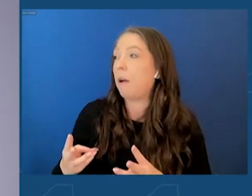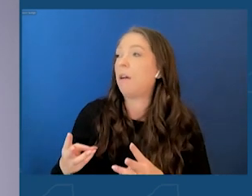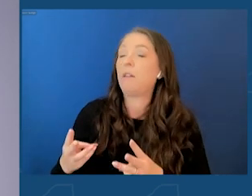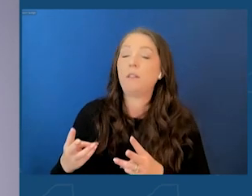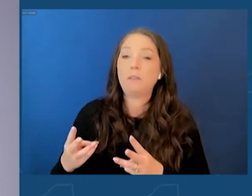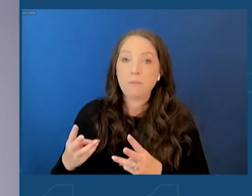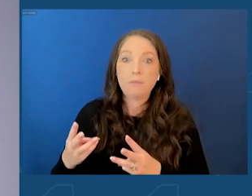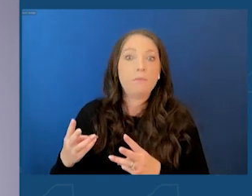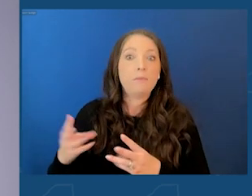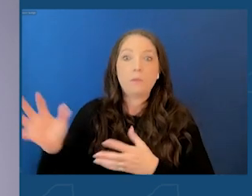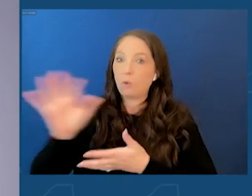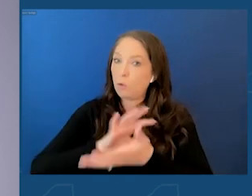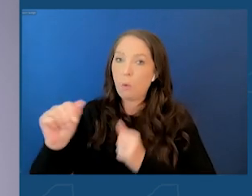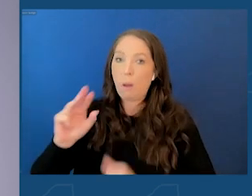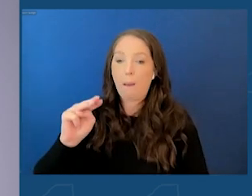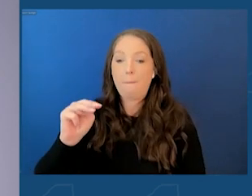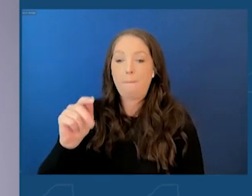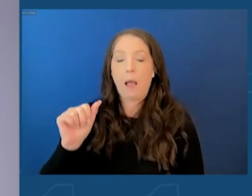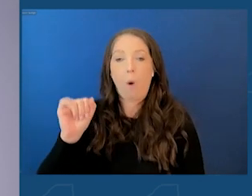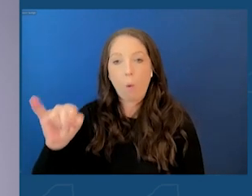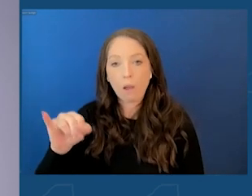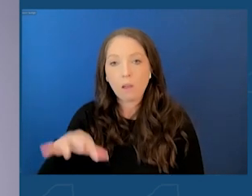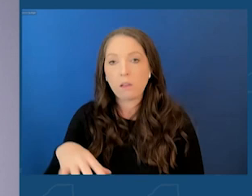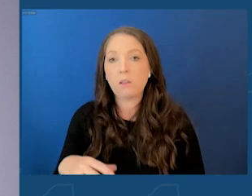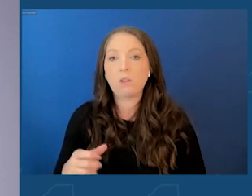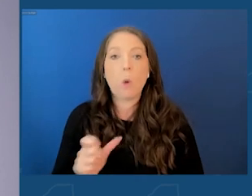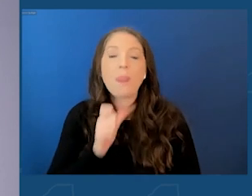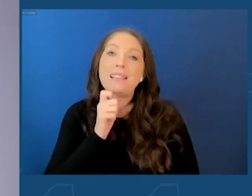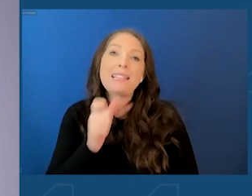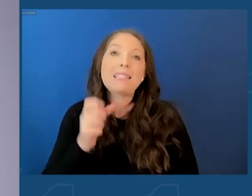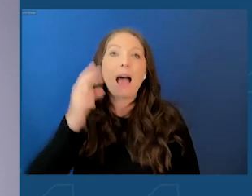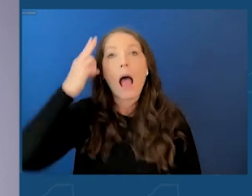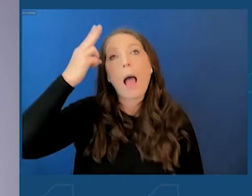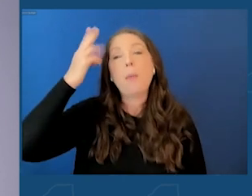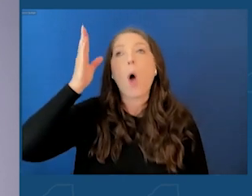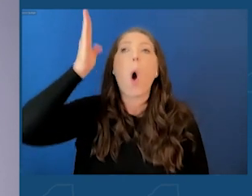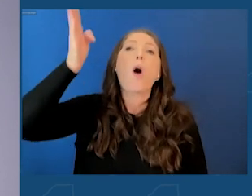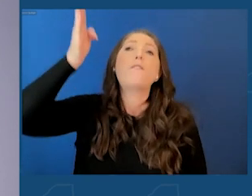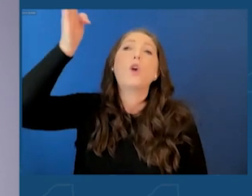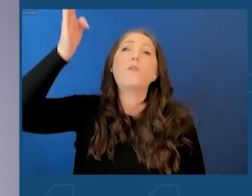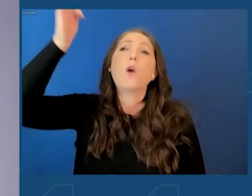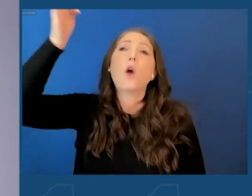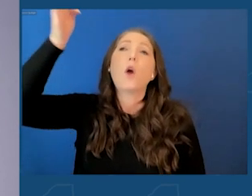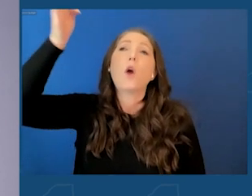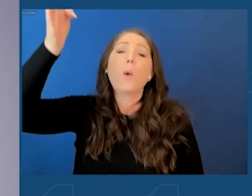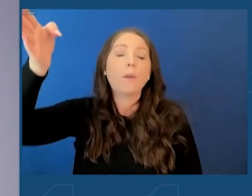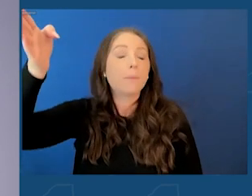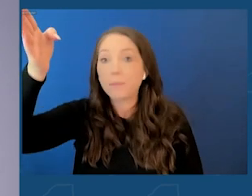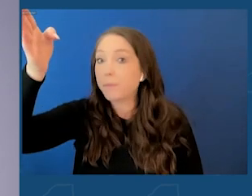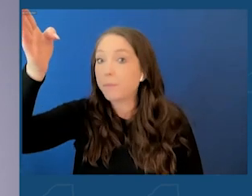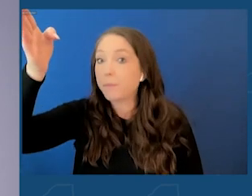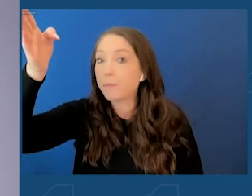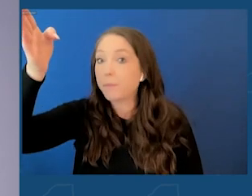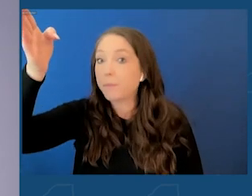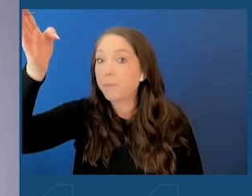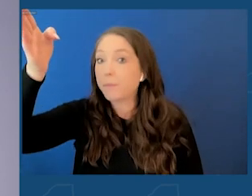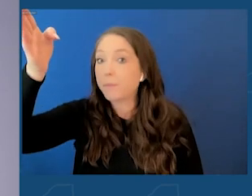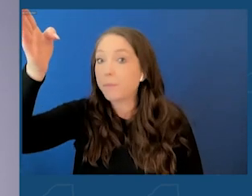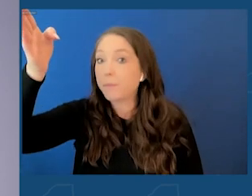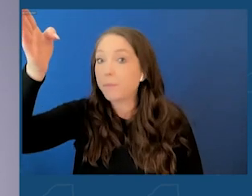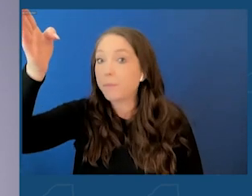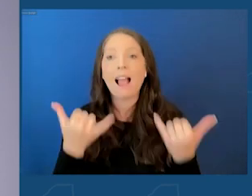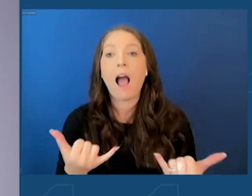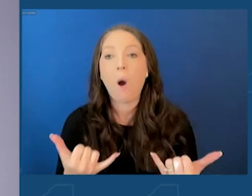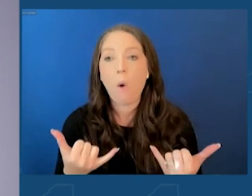deal with. So this is not hypothetical. It's not this is going to happen someday. This is the here and now, my friends. And shame on all of